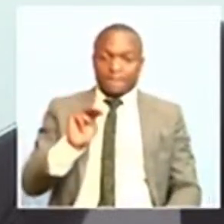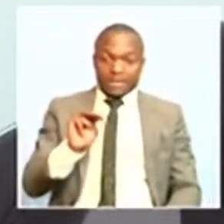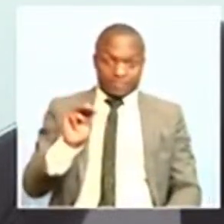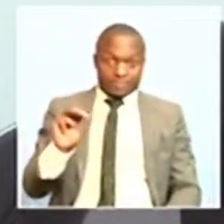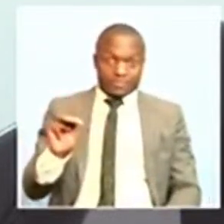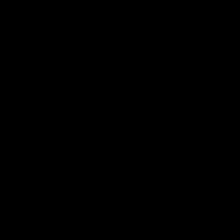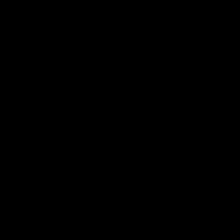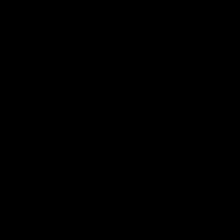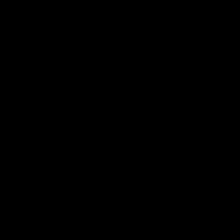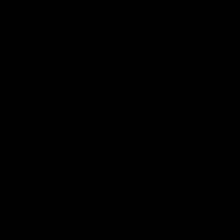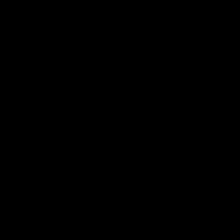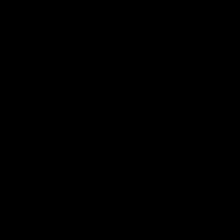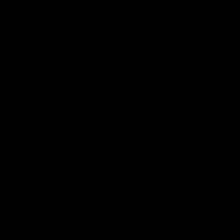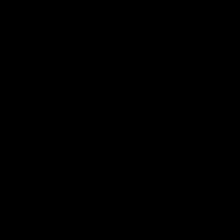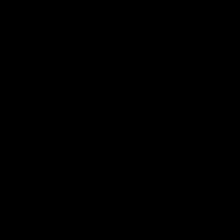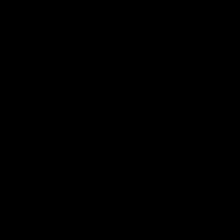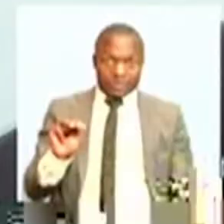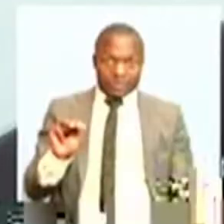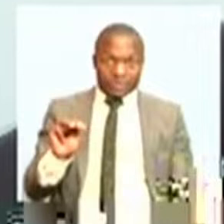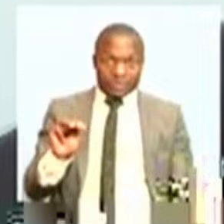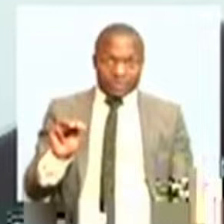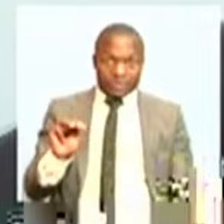where the surtax is